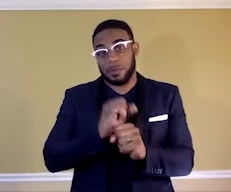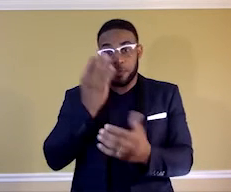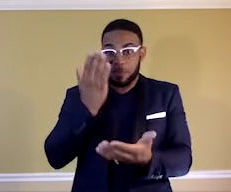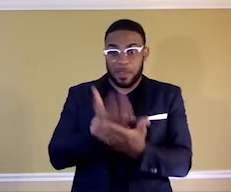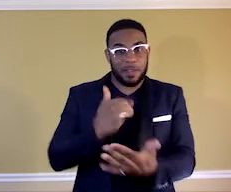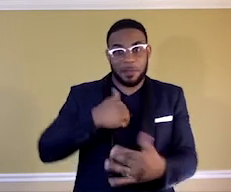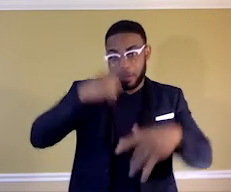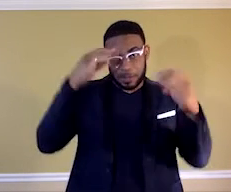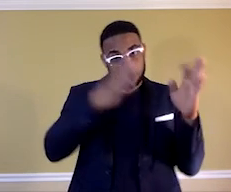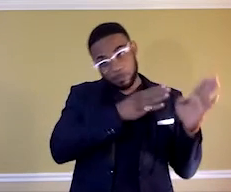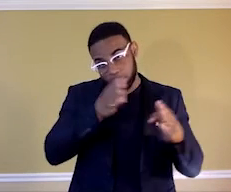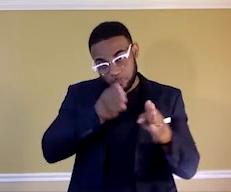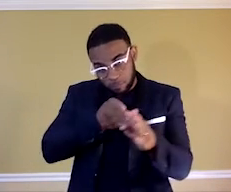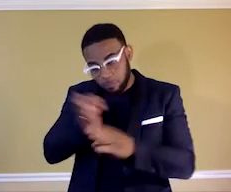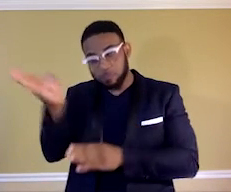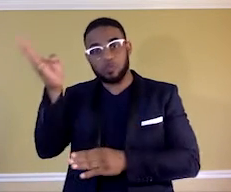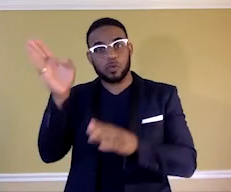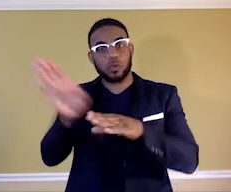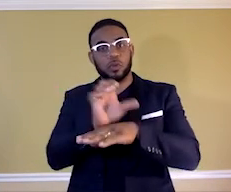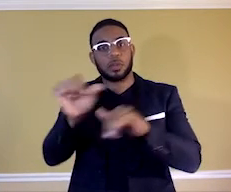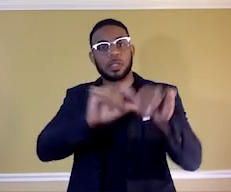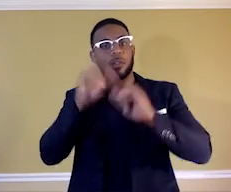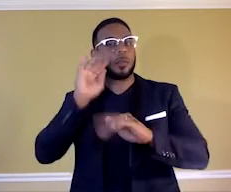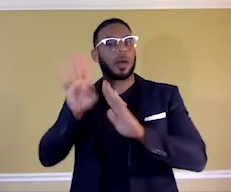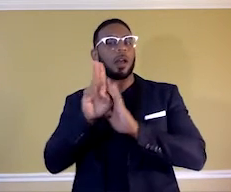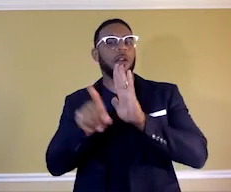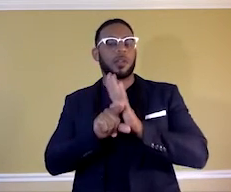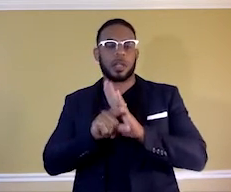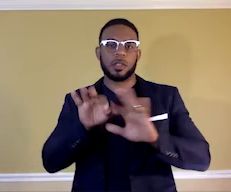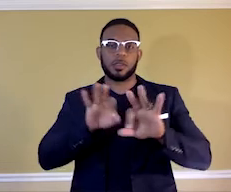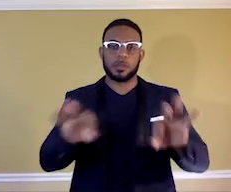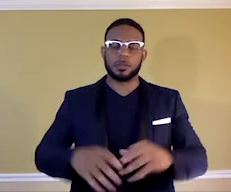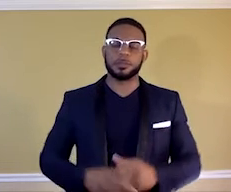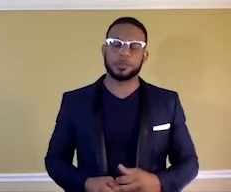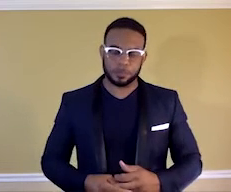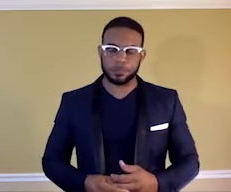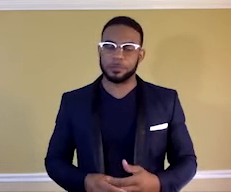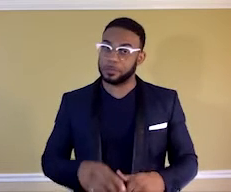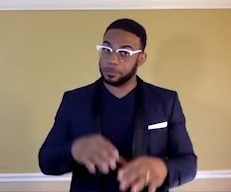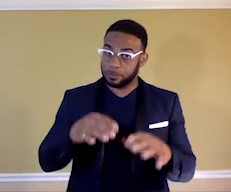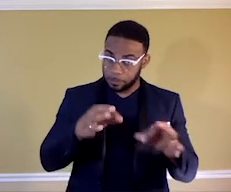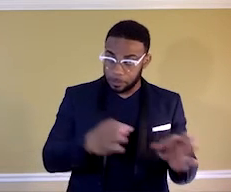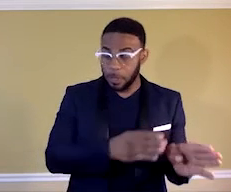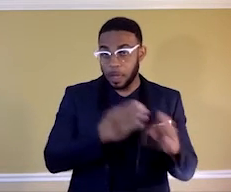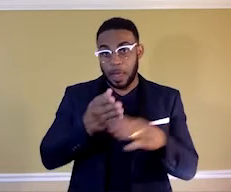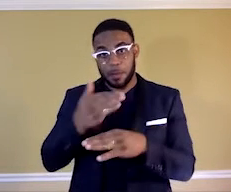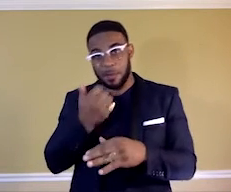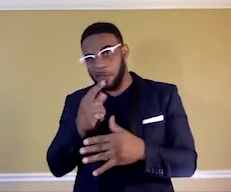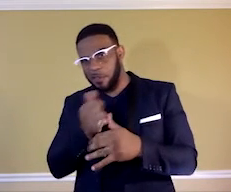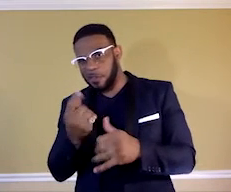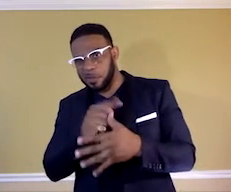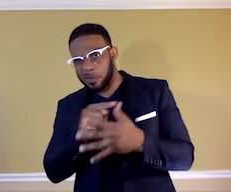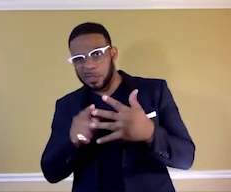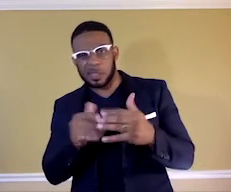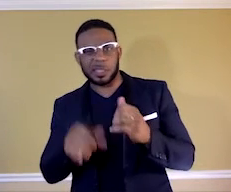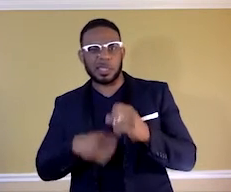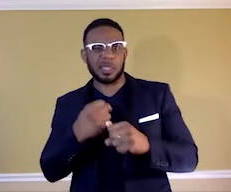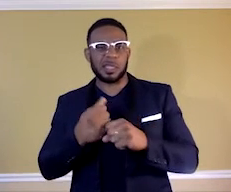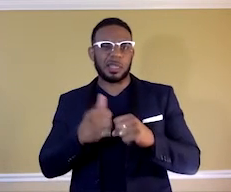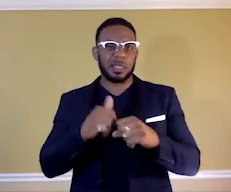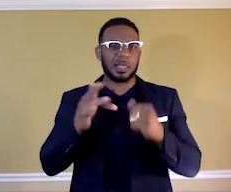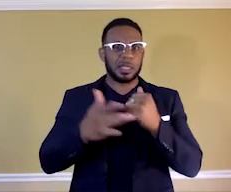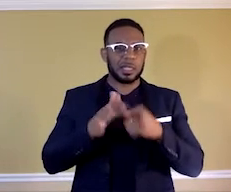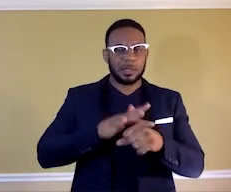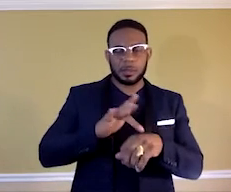in my decision to pursue computer science for my undergraduate degree. That said, after my first few years in the tech